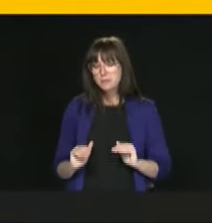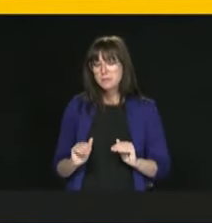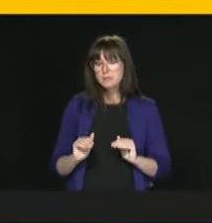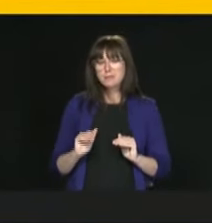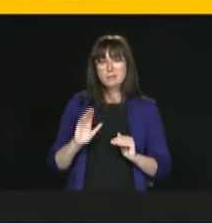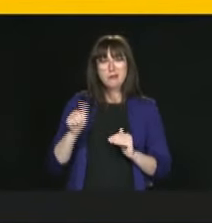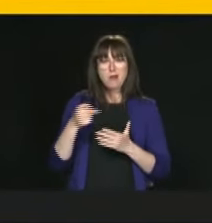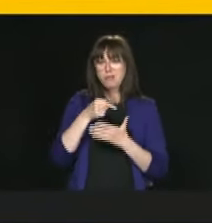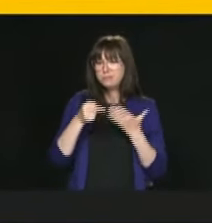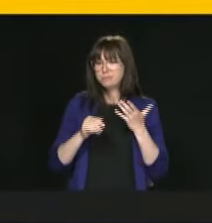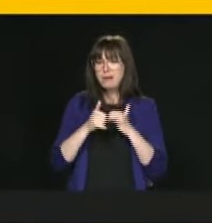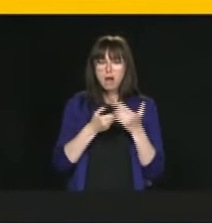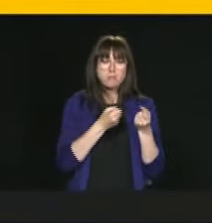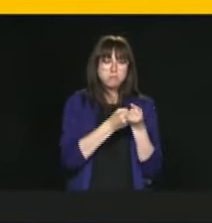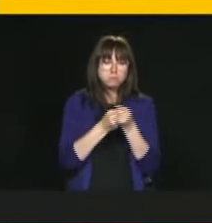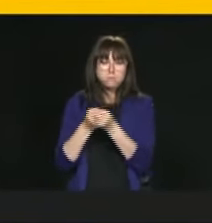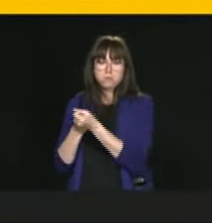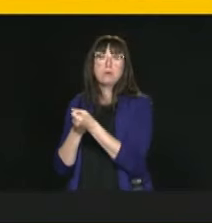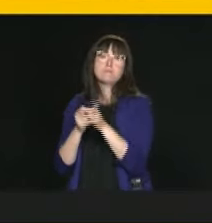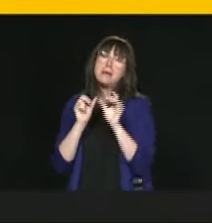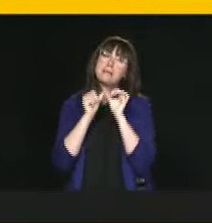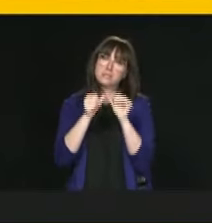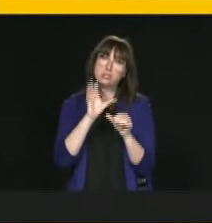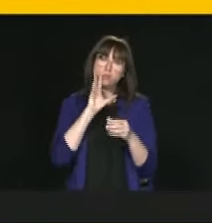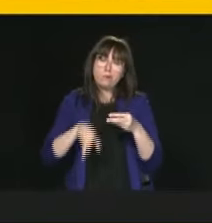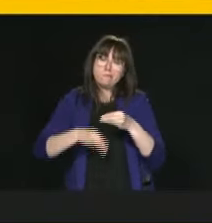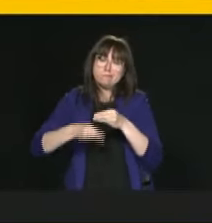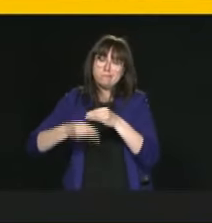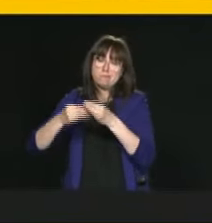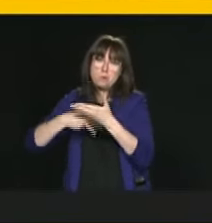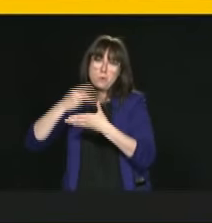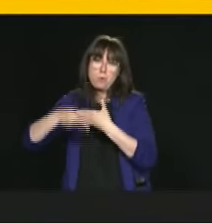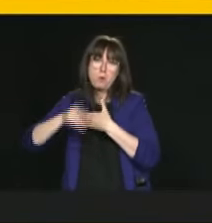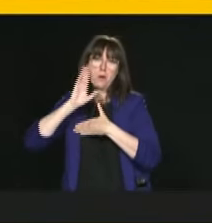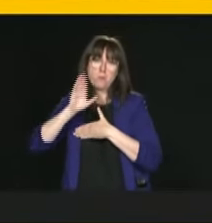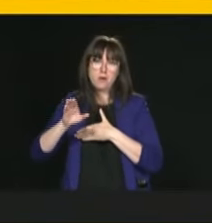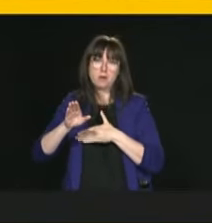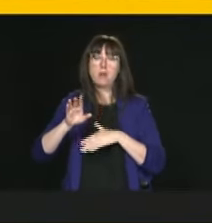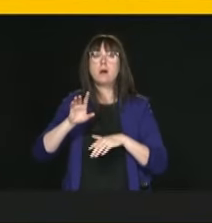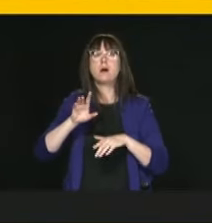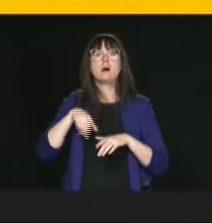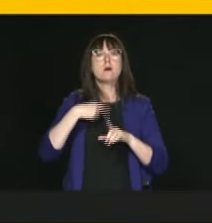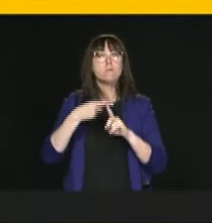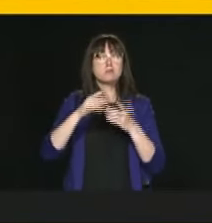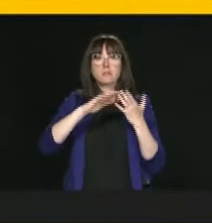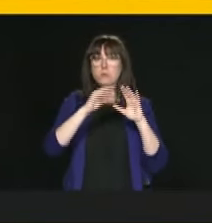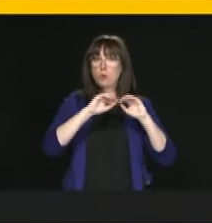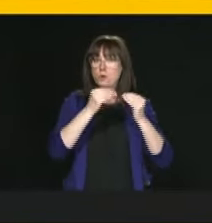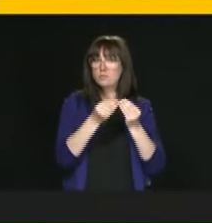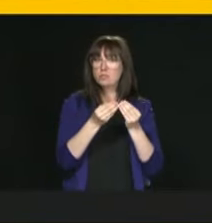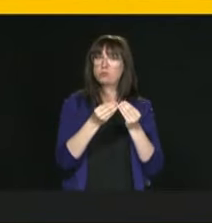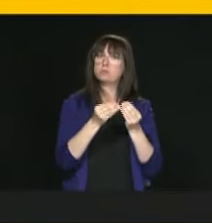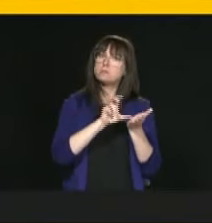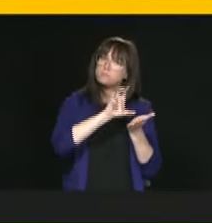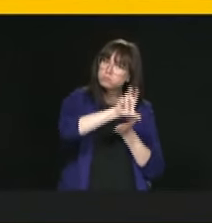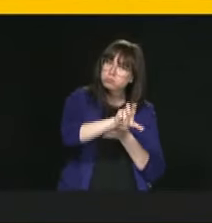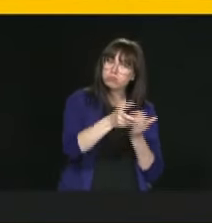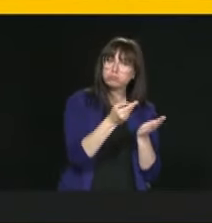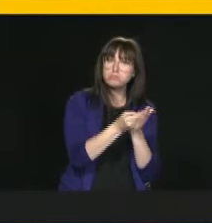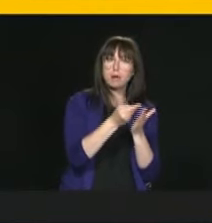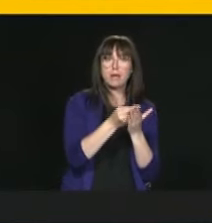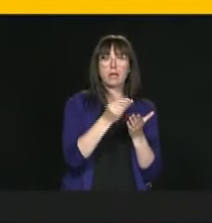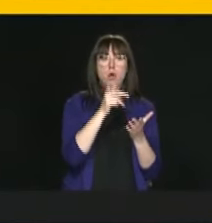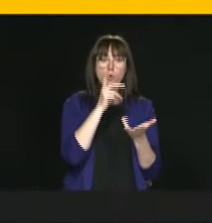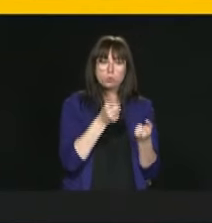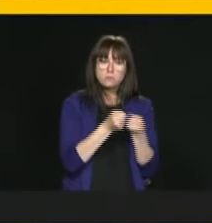other ways to fill gaps, and we will continue to. At the same time, we have given more money to community organizations and networks that are